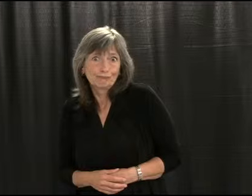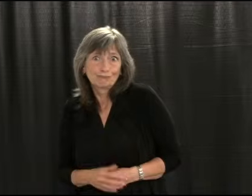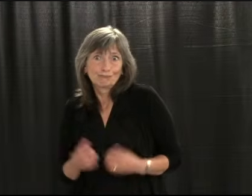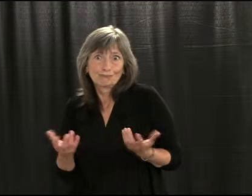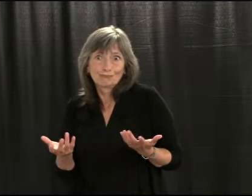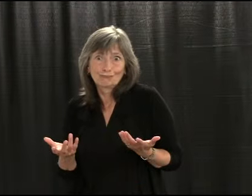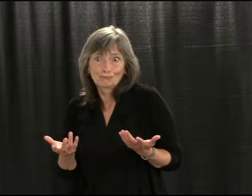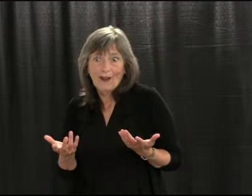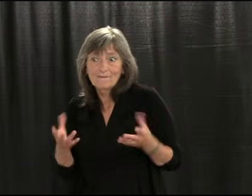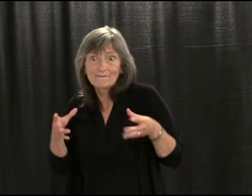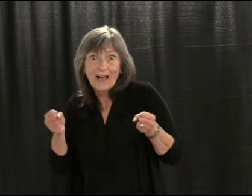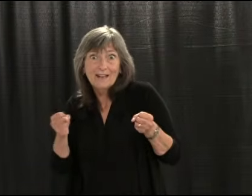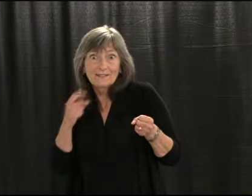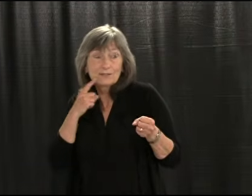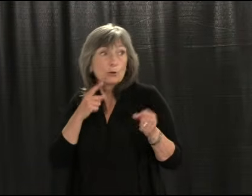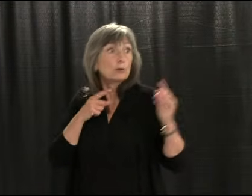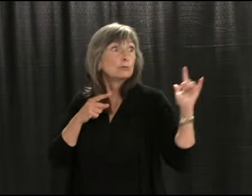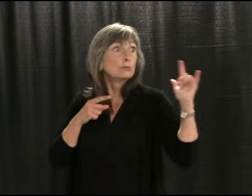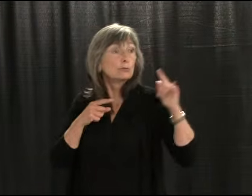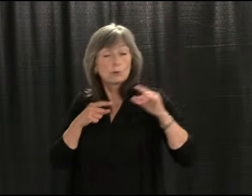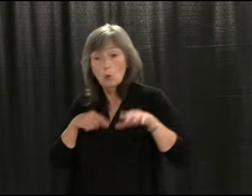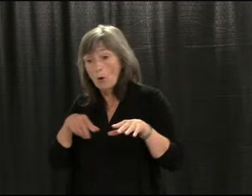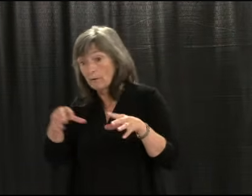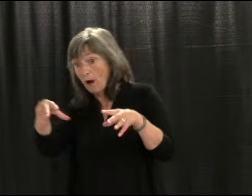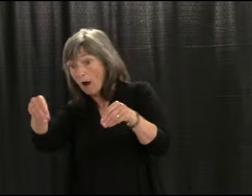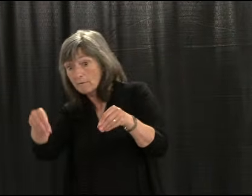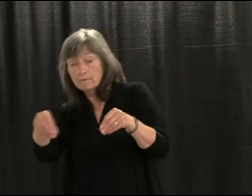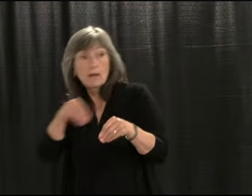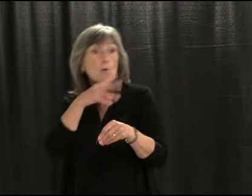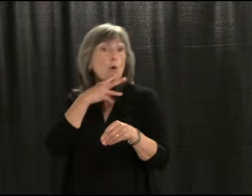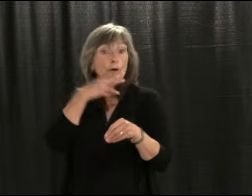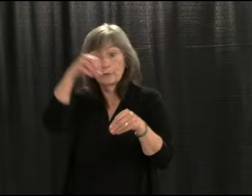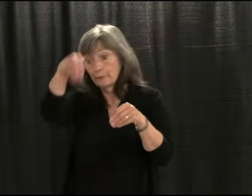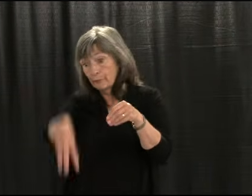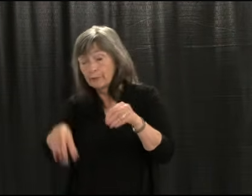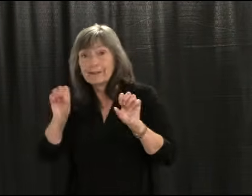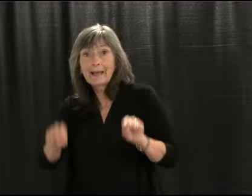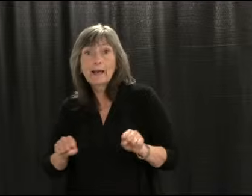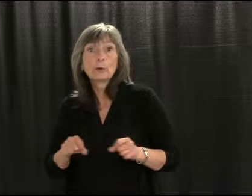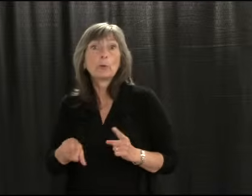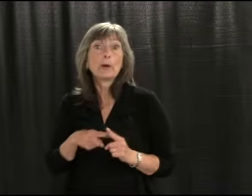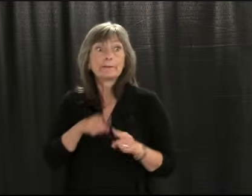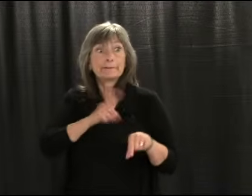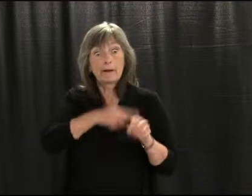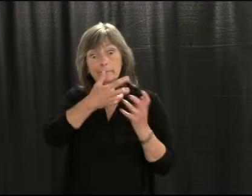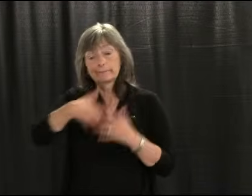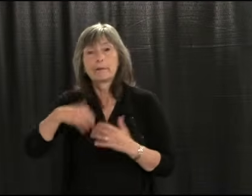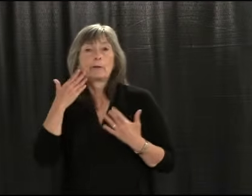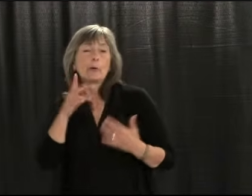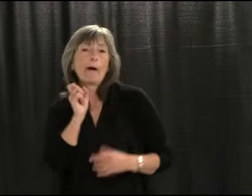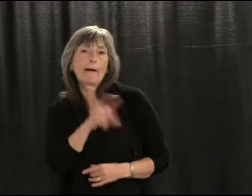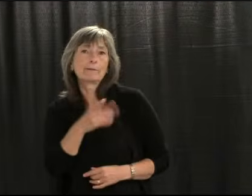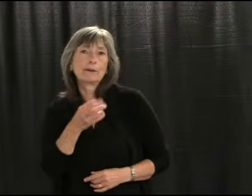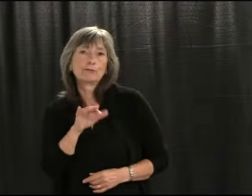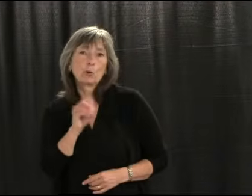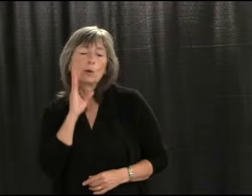the line so we can safely drop water on it, I'm not sure. Okay, thanks everyone. Stay safe.